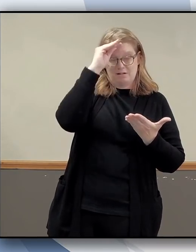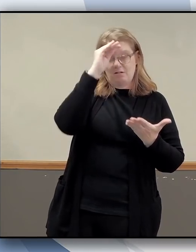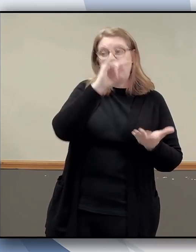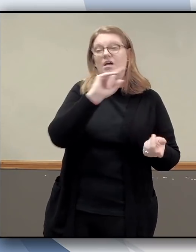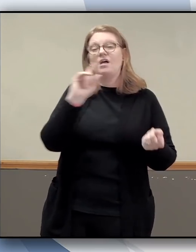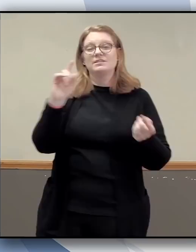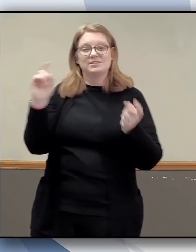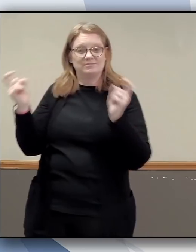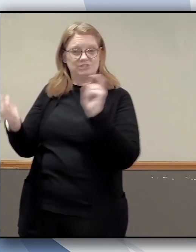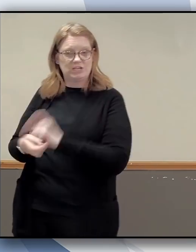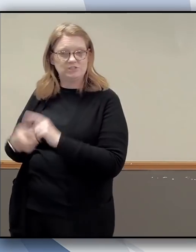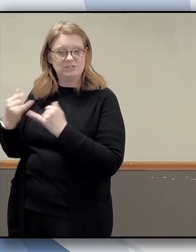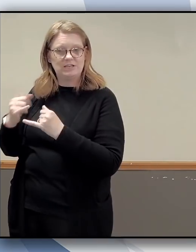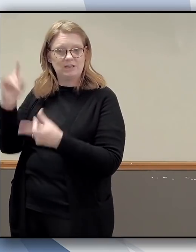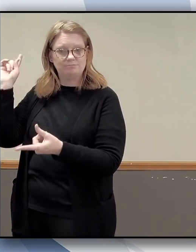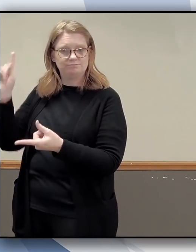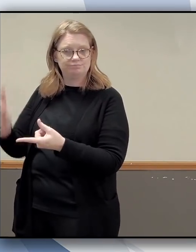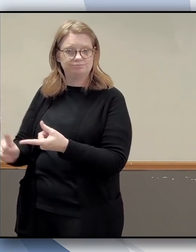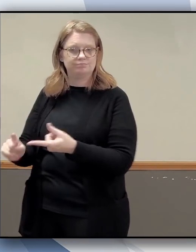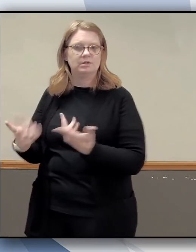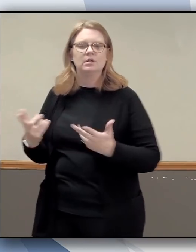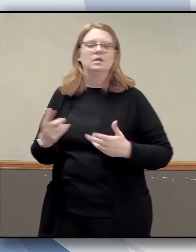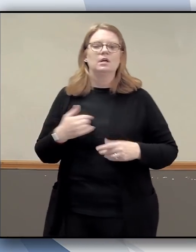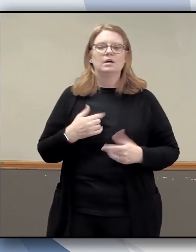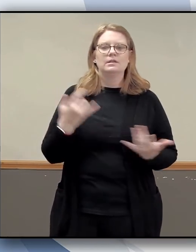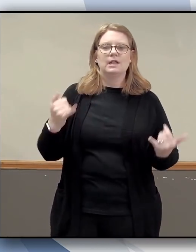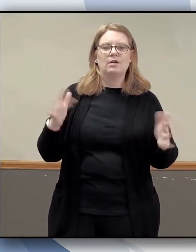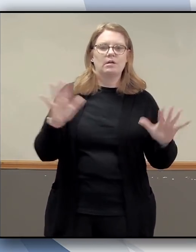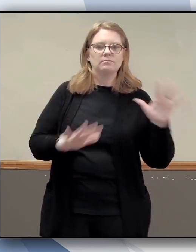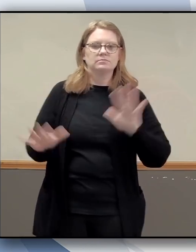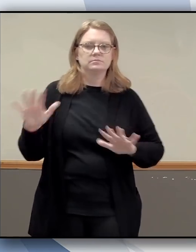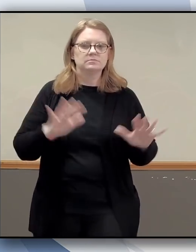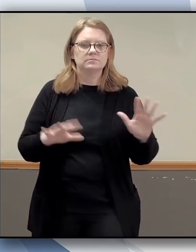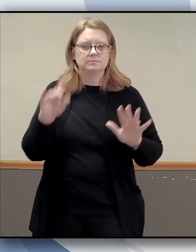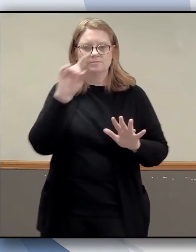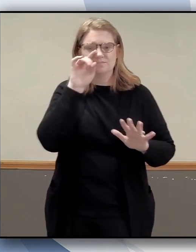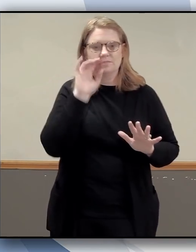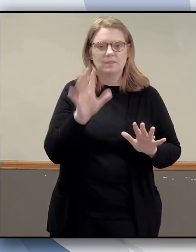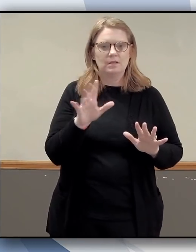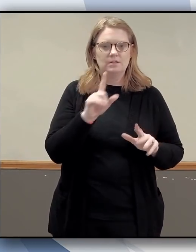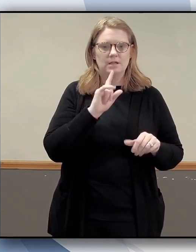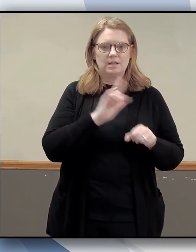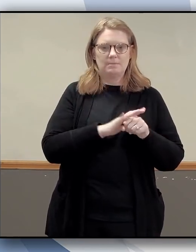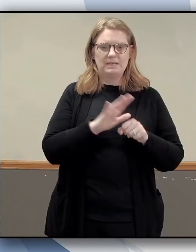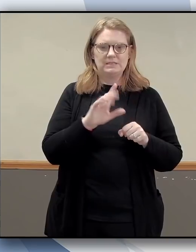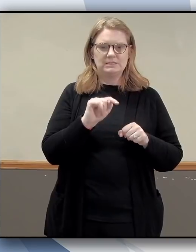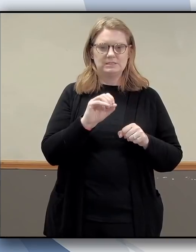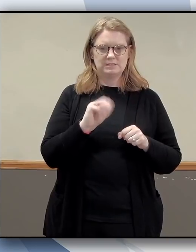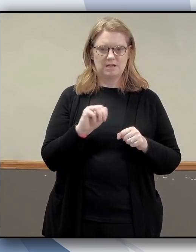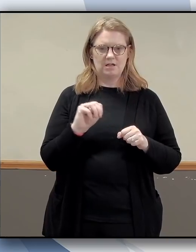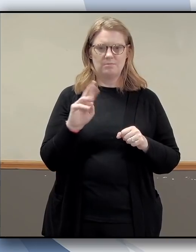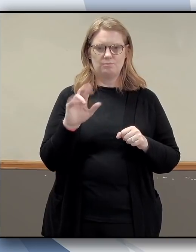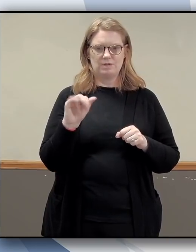more. I'm losing track here a little bit. I thought that, I think I committed to Tom and Renee and